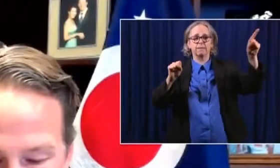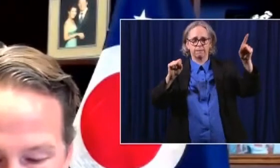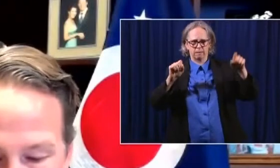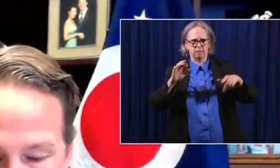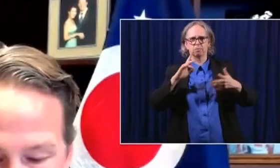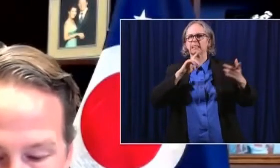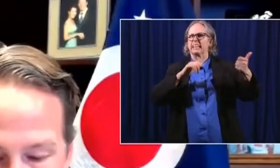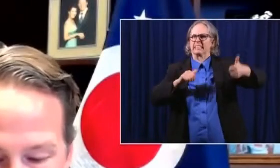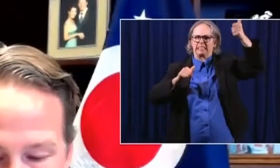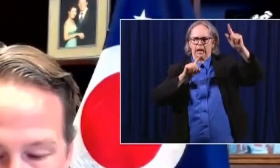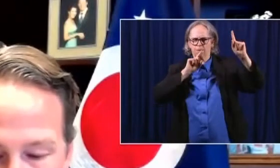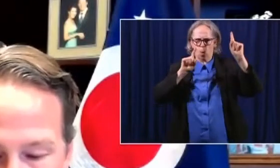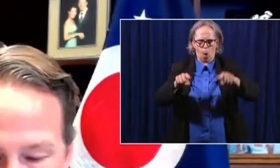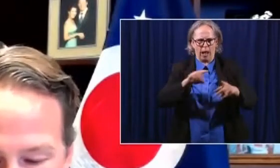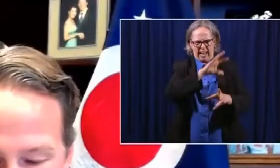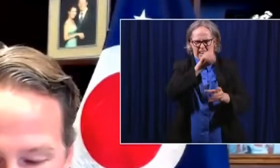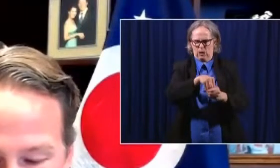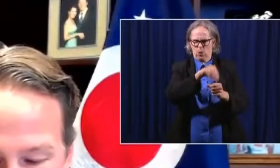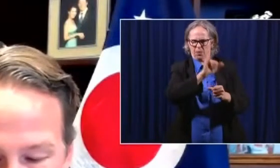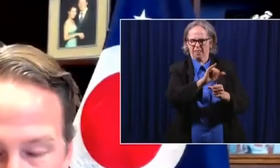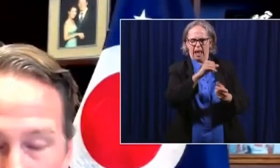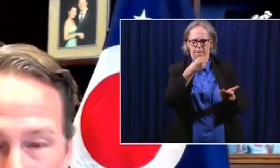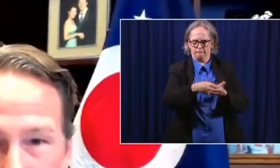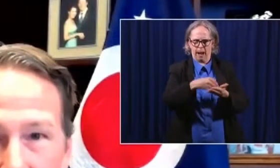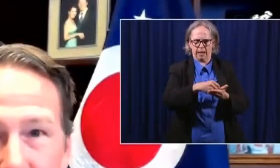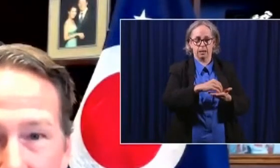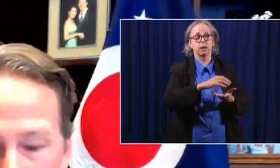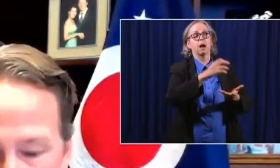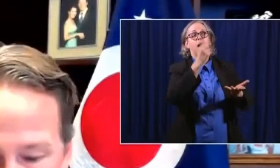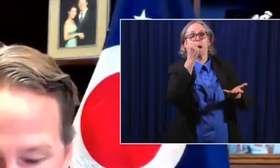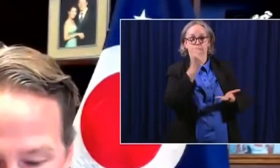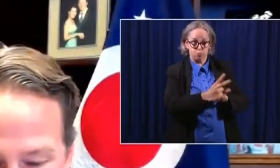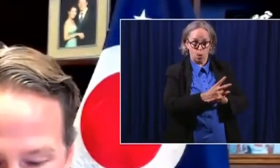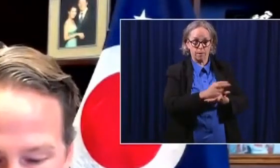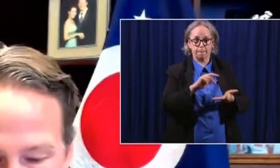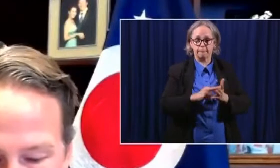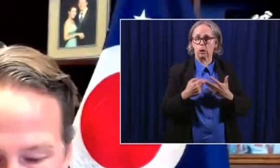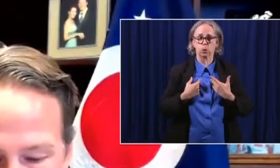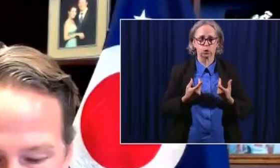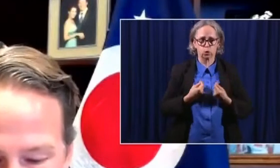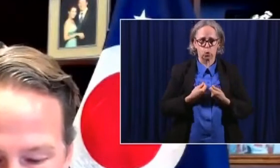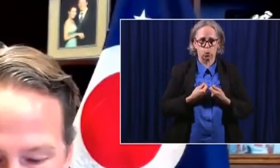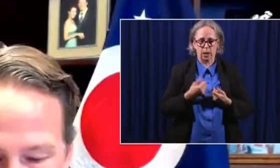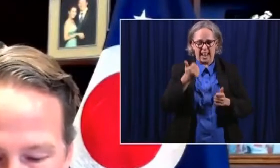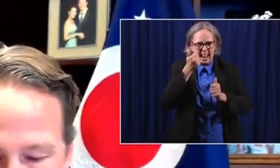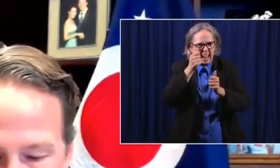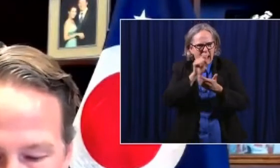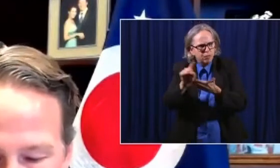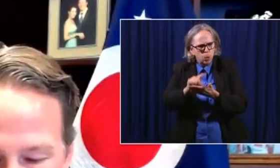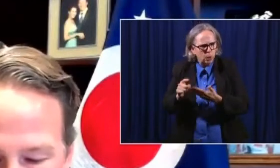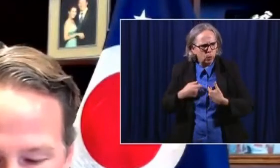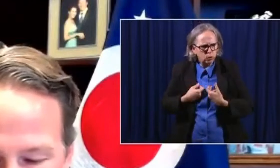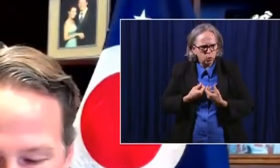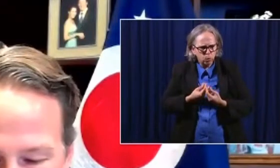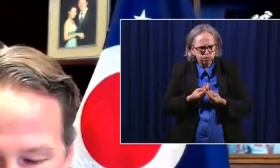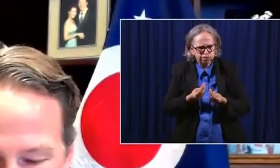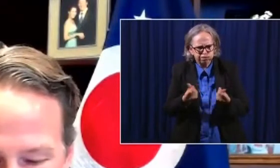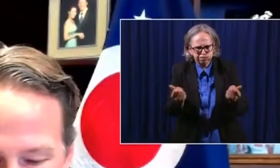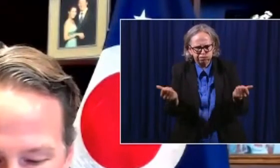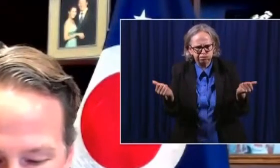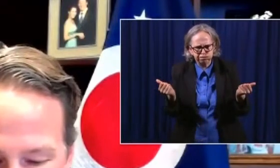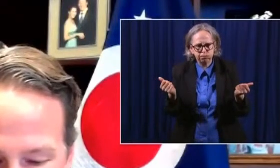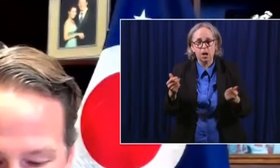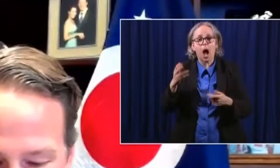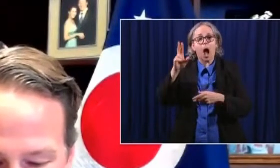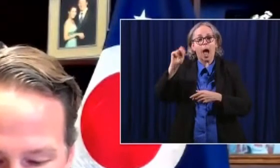And this grant will allow Ohio to provide an additional $300 per week to those receiving unemployment benefits